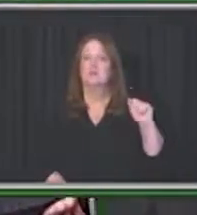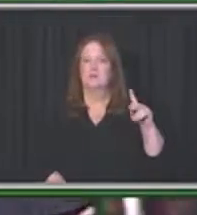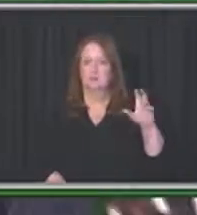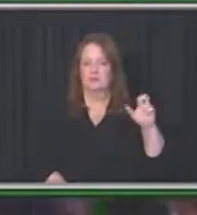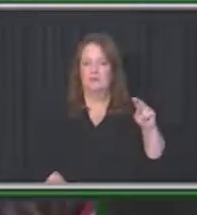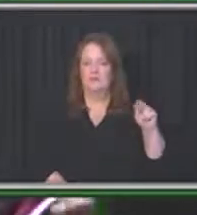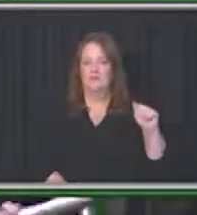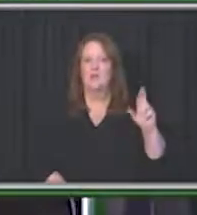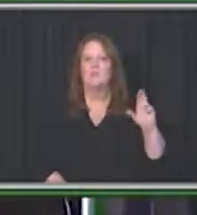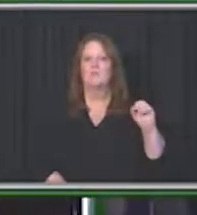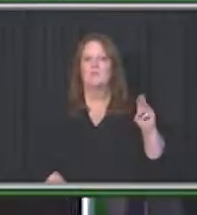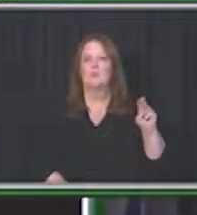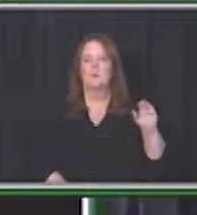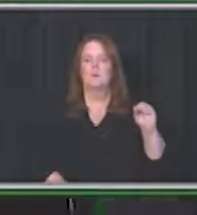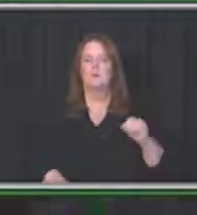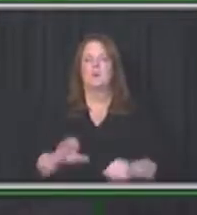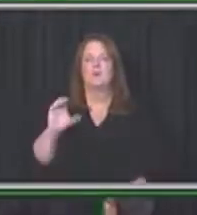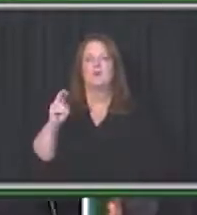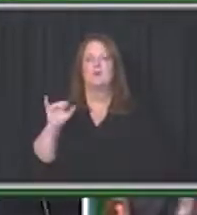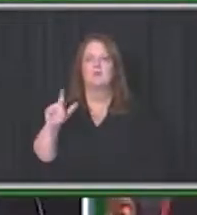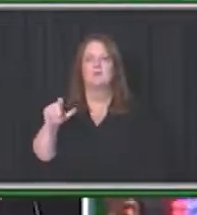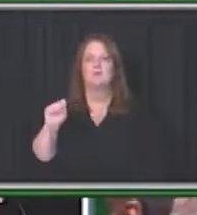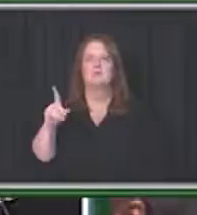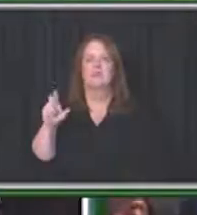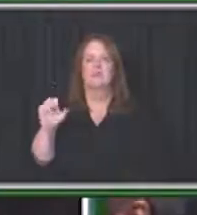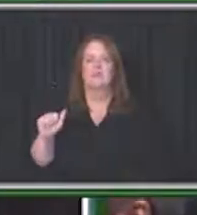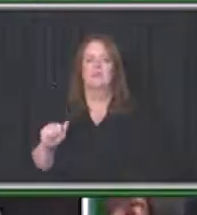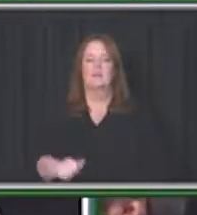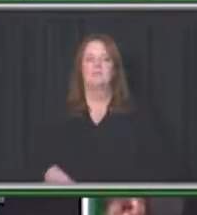Romo. Camila Monsalve.